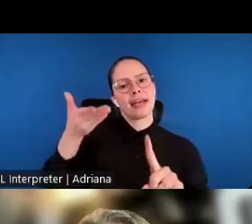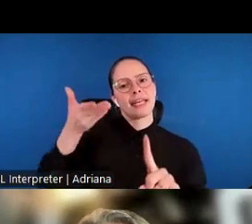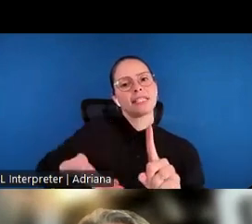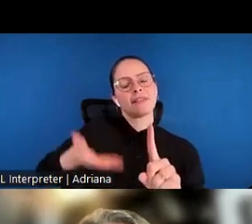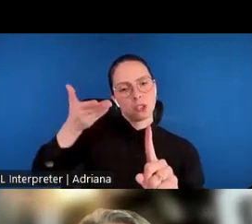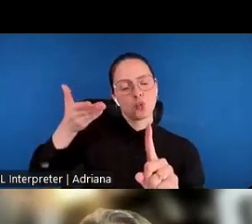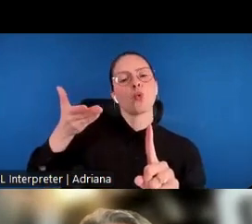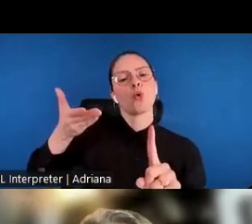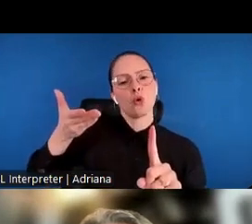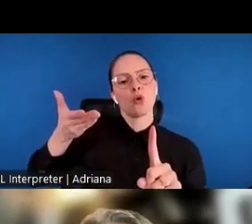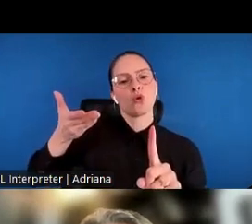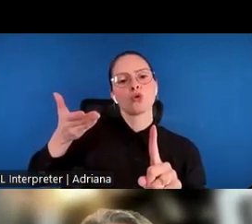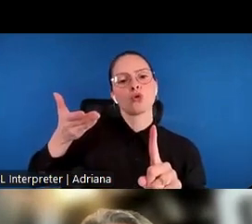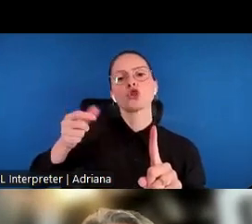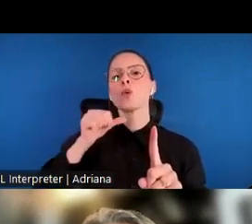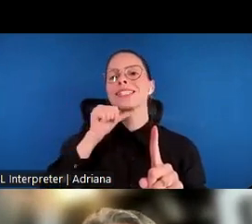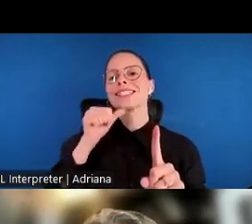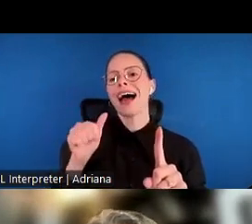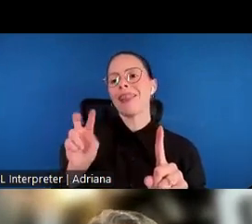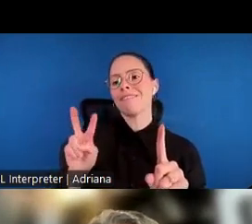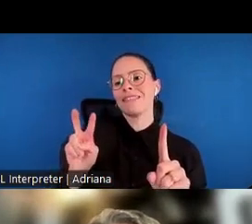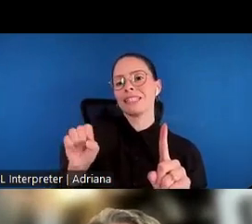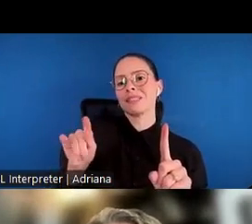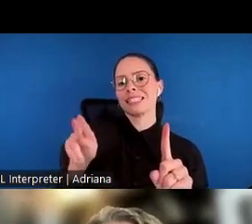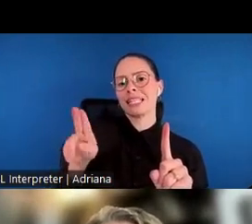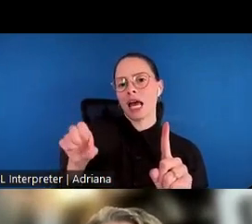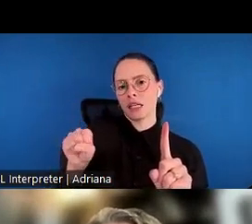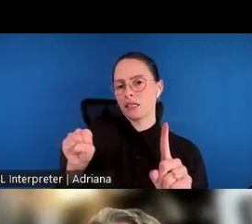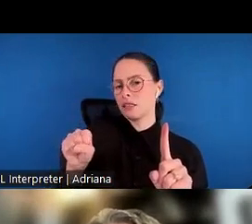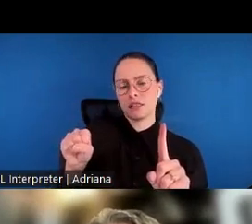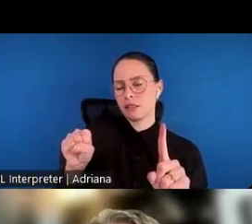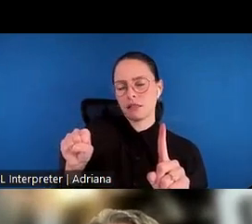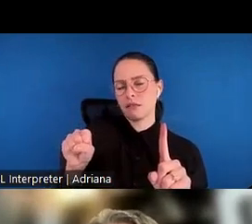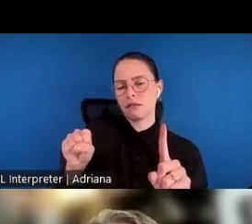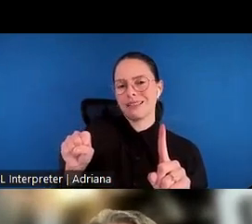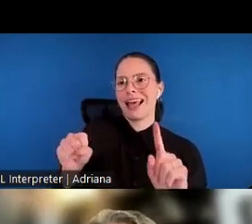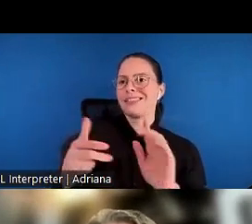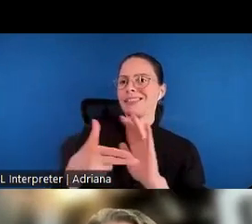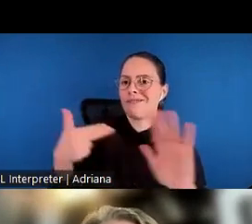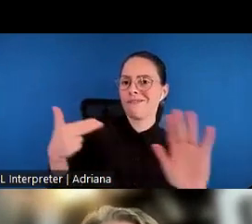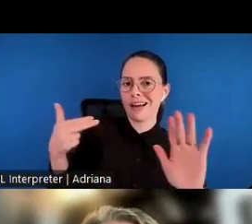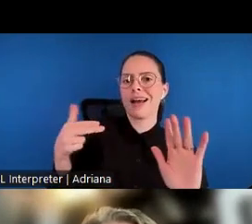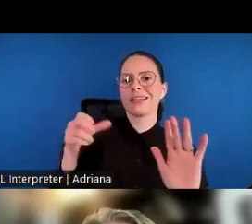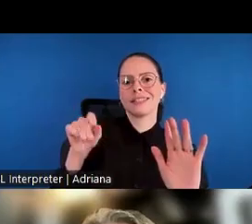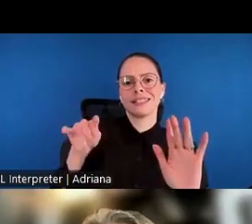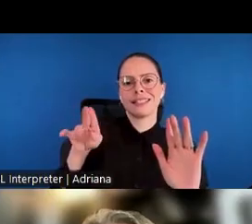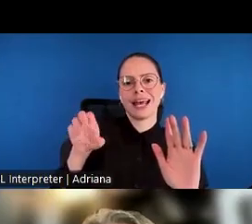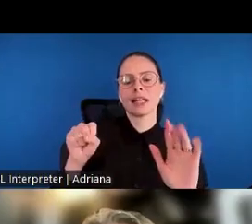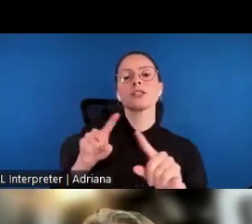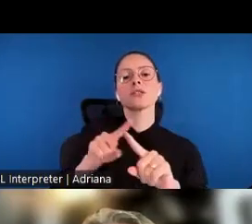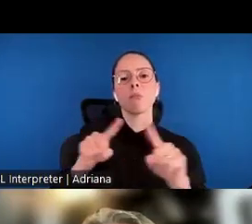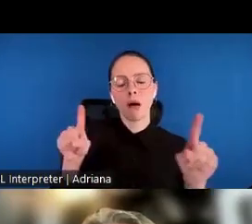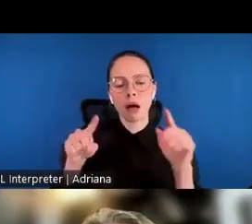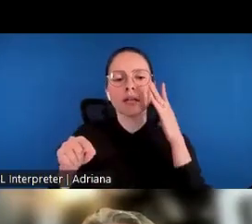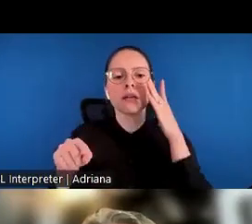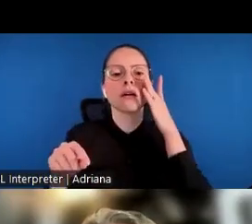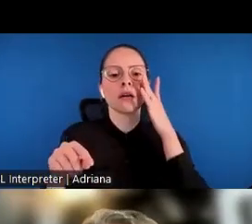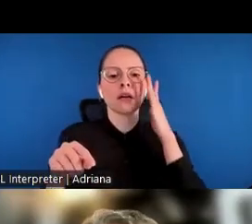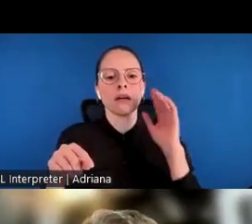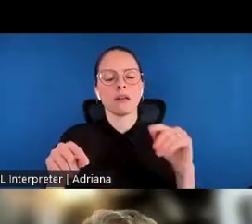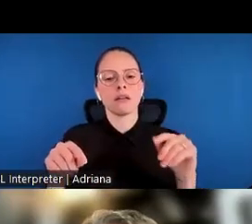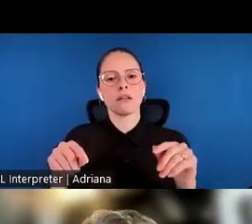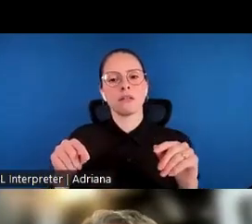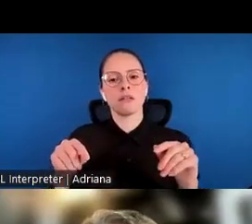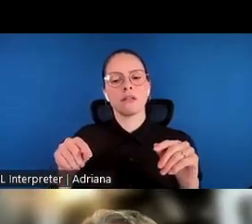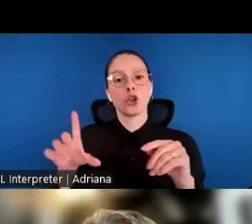that defines jurisdiction, but the accused status. When a victim reports